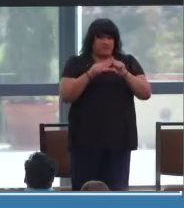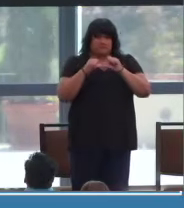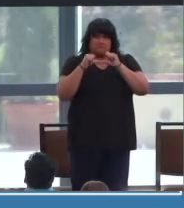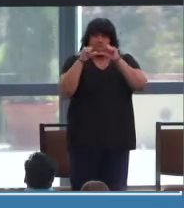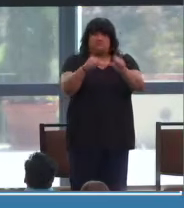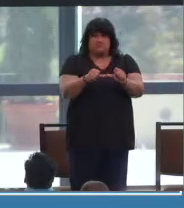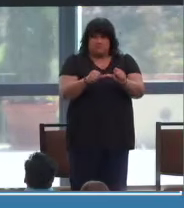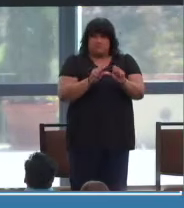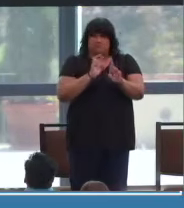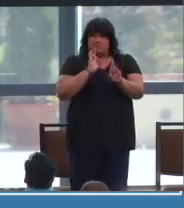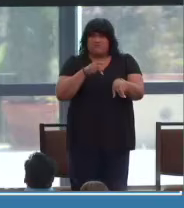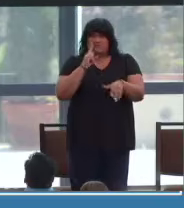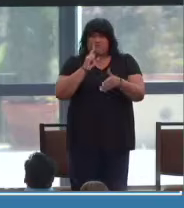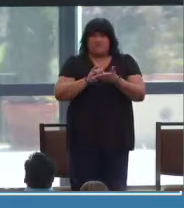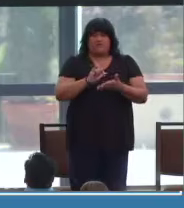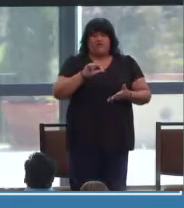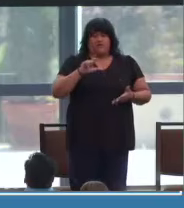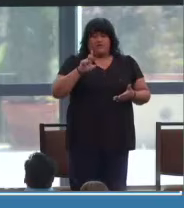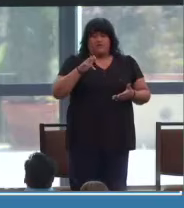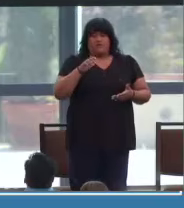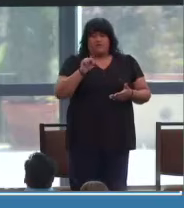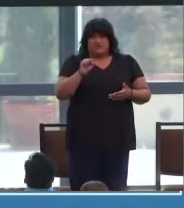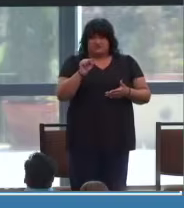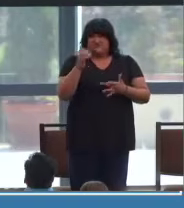in the lupus disease measures.